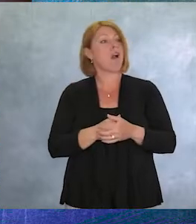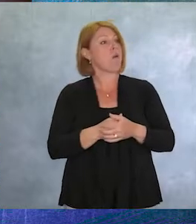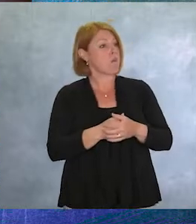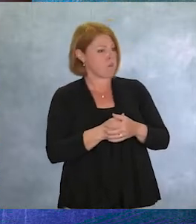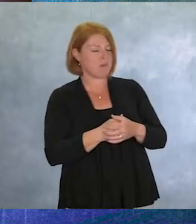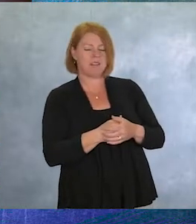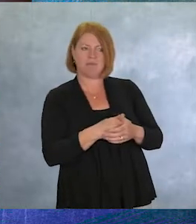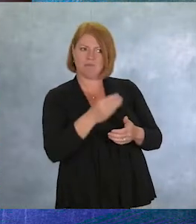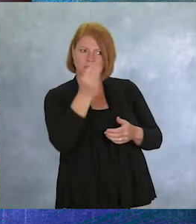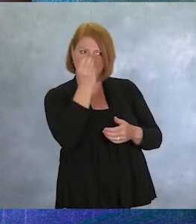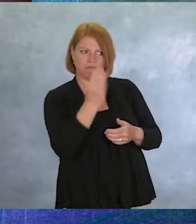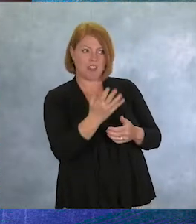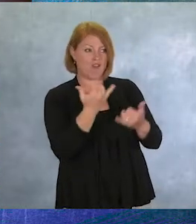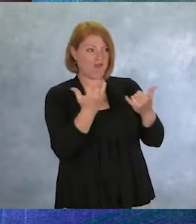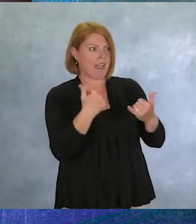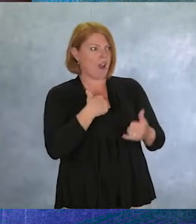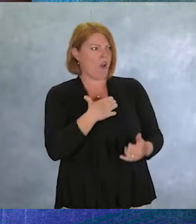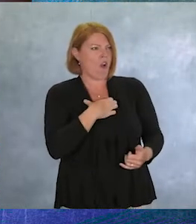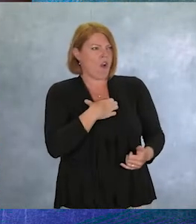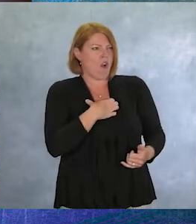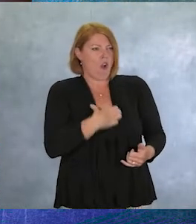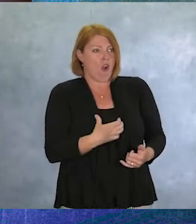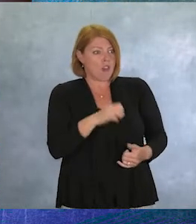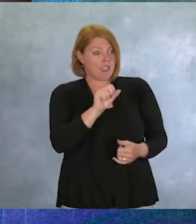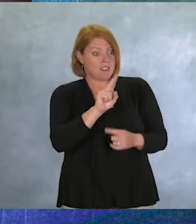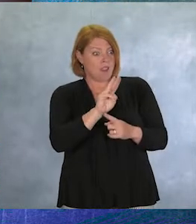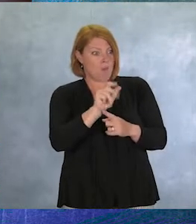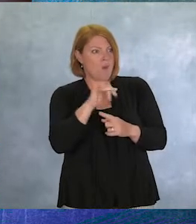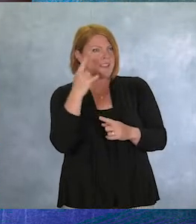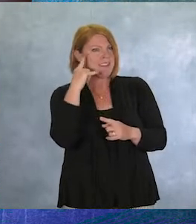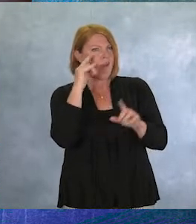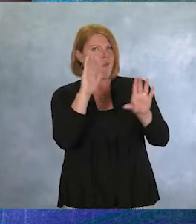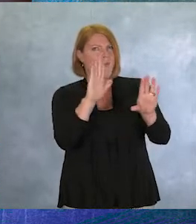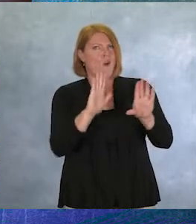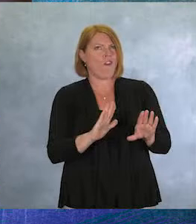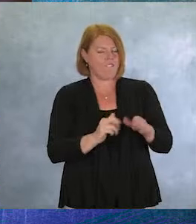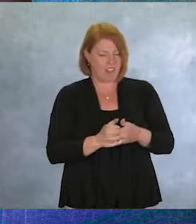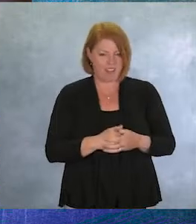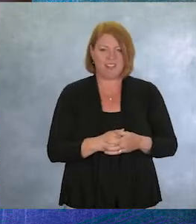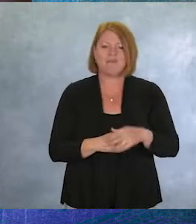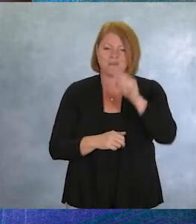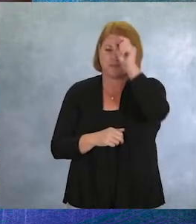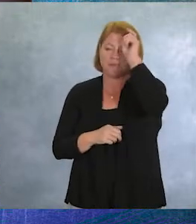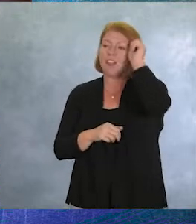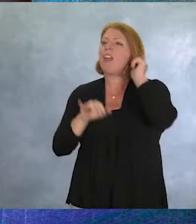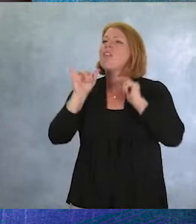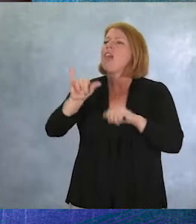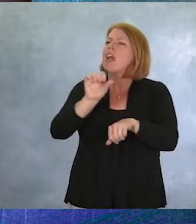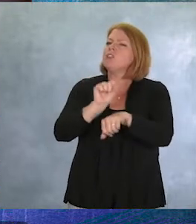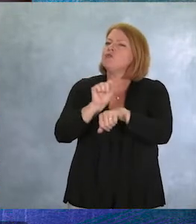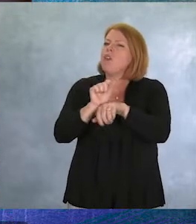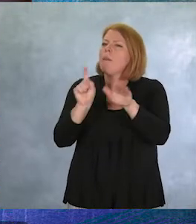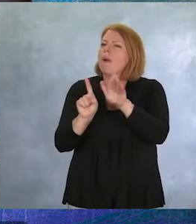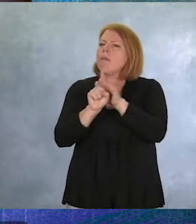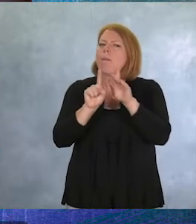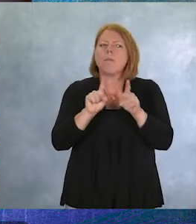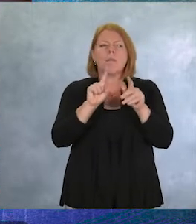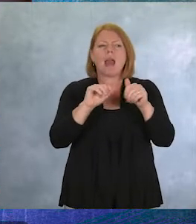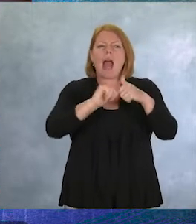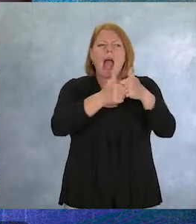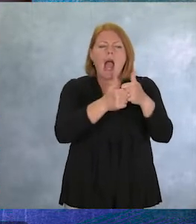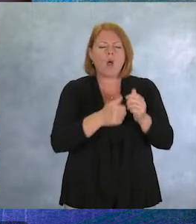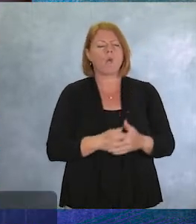tell you right now, I am absolutely starving, and that sounds amazing right now. How did the job at Subway come about? How did you get that